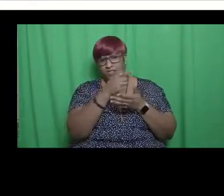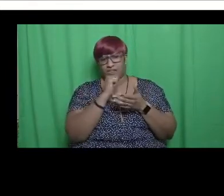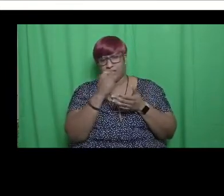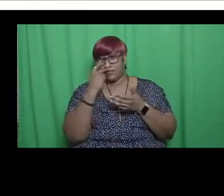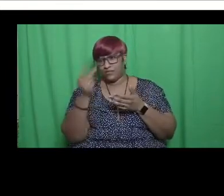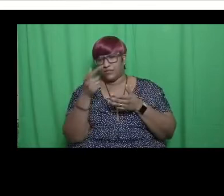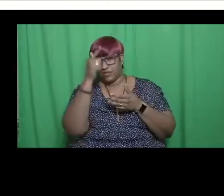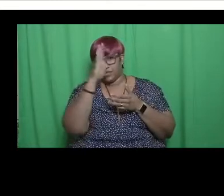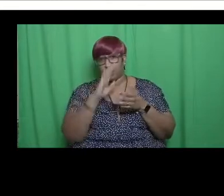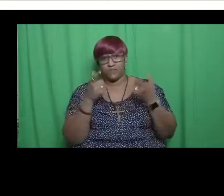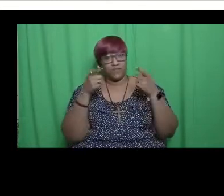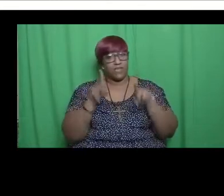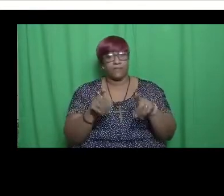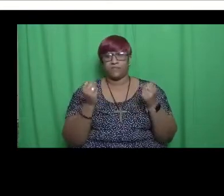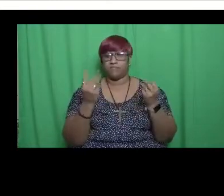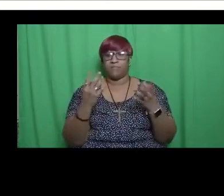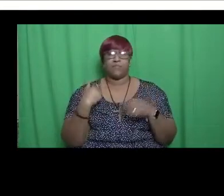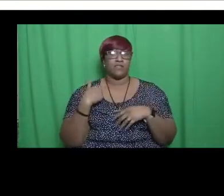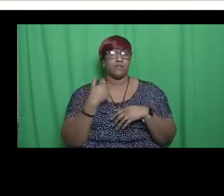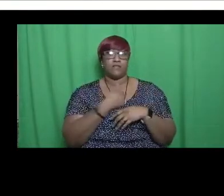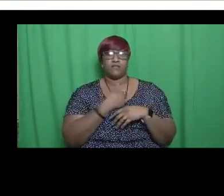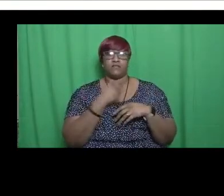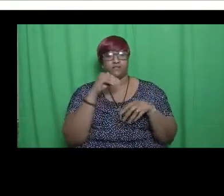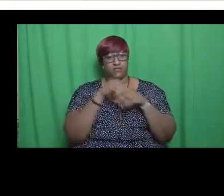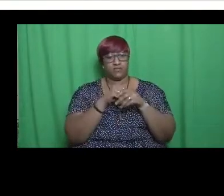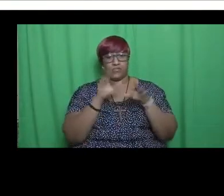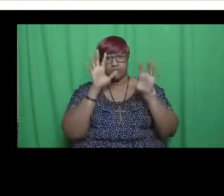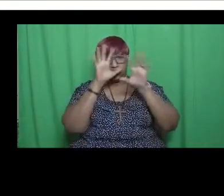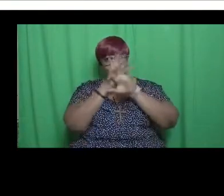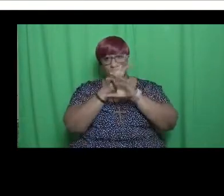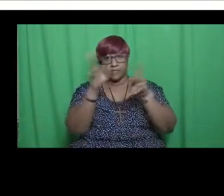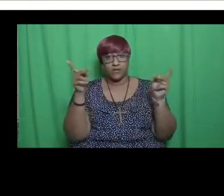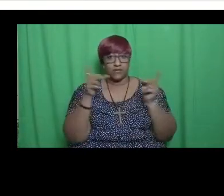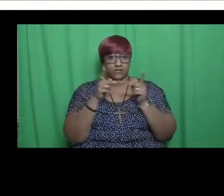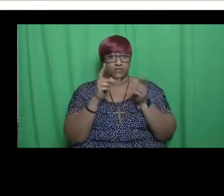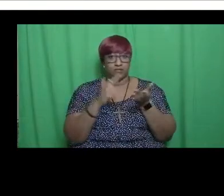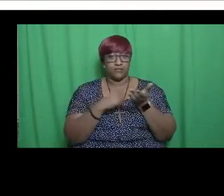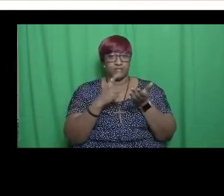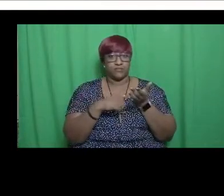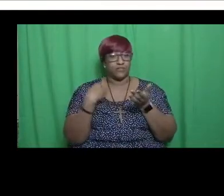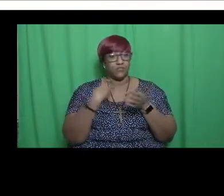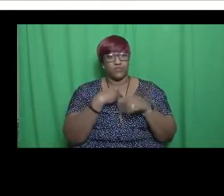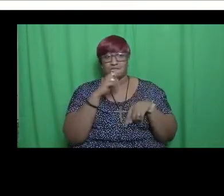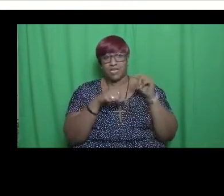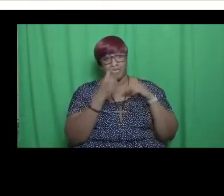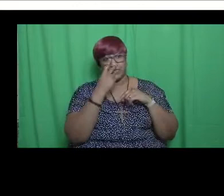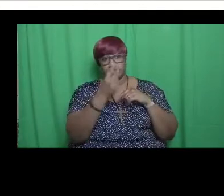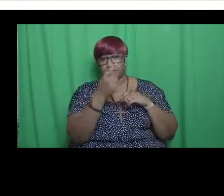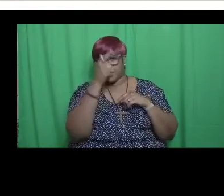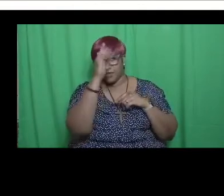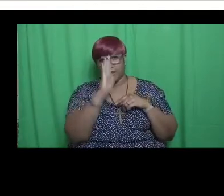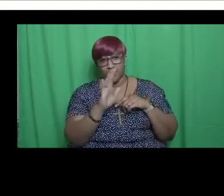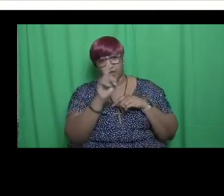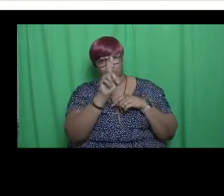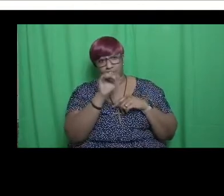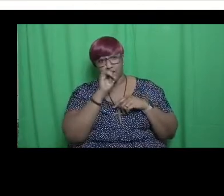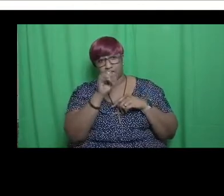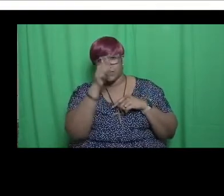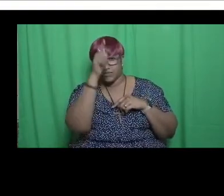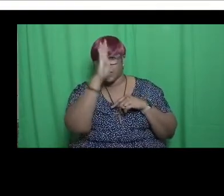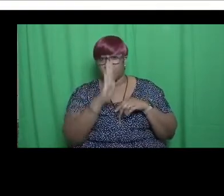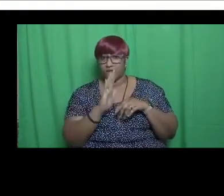is what happens to many of us. When we're in a dark place, sometimes we just can't see God.